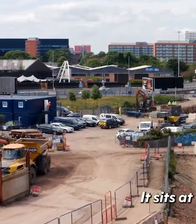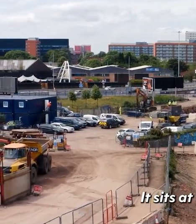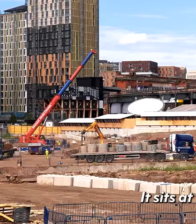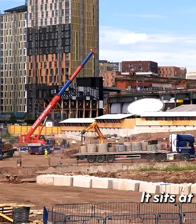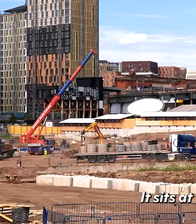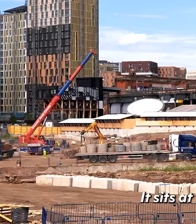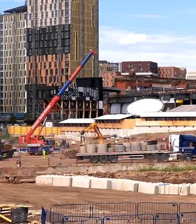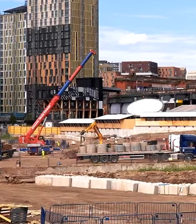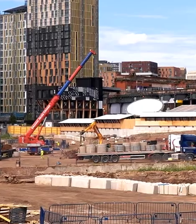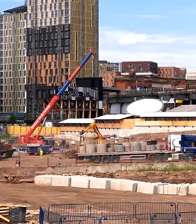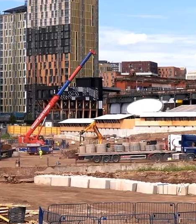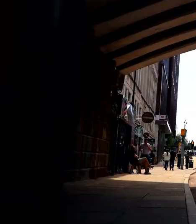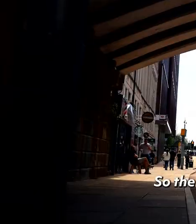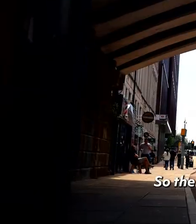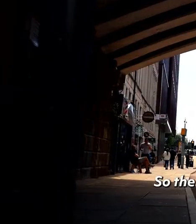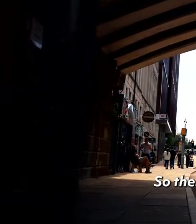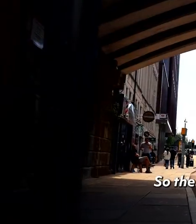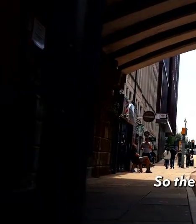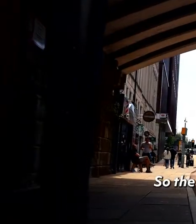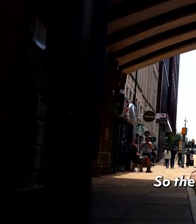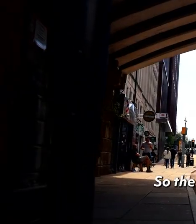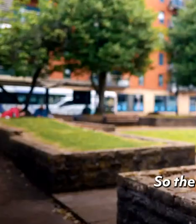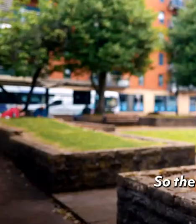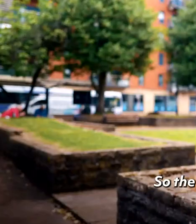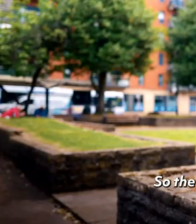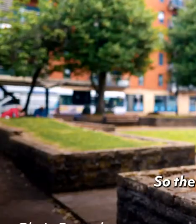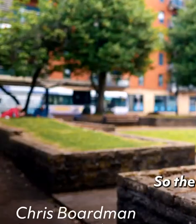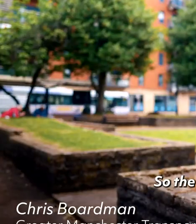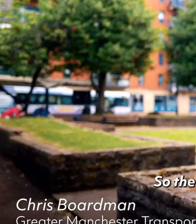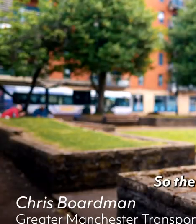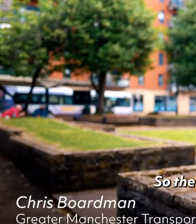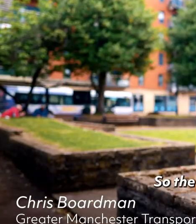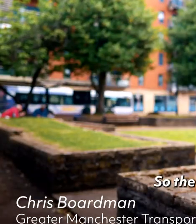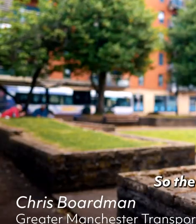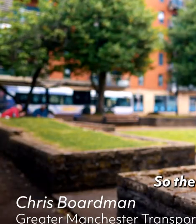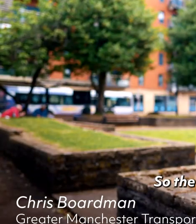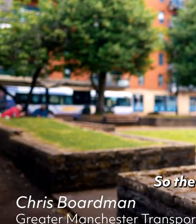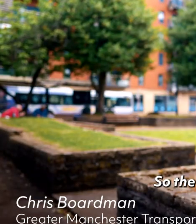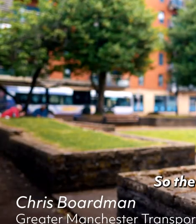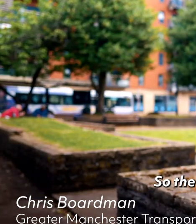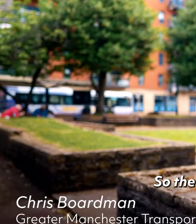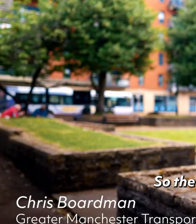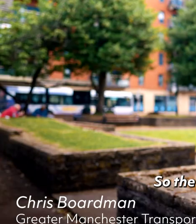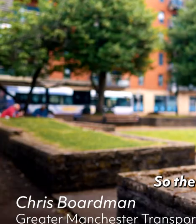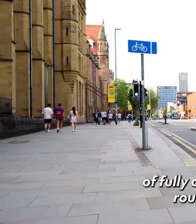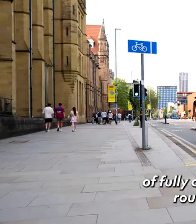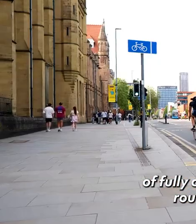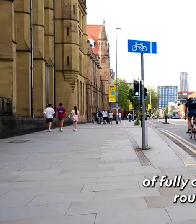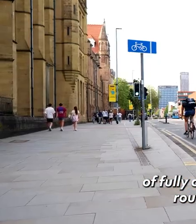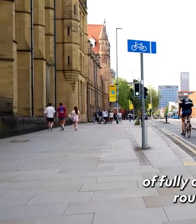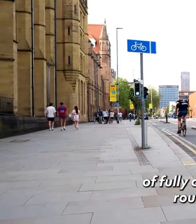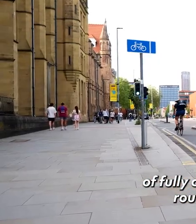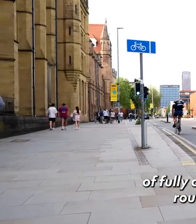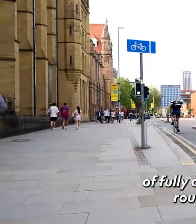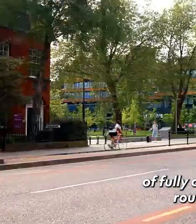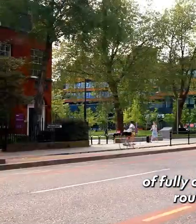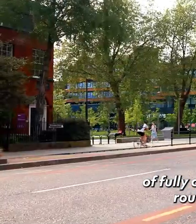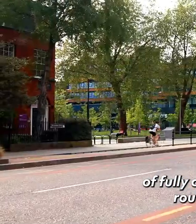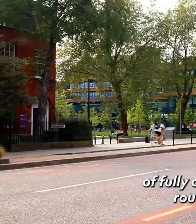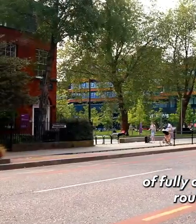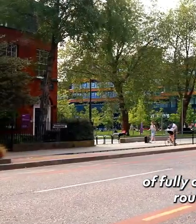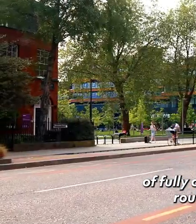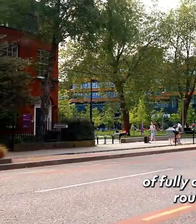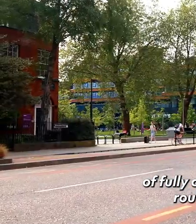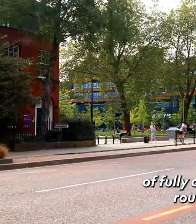of a 7-acre park. So the B network will eventually comprise 1,800 miles of fully connected cycling and